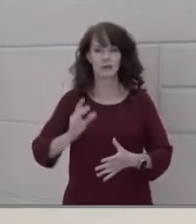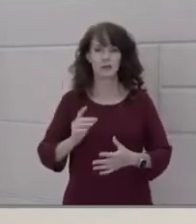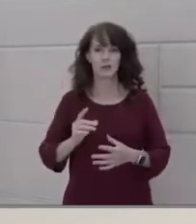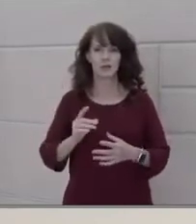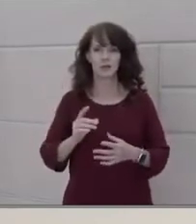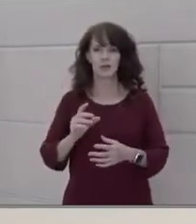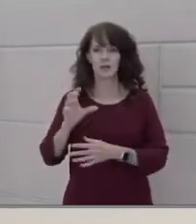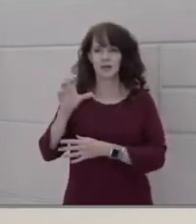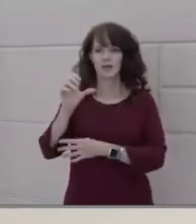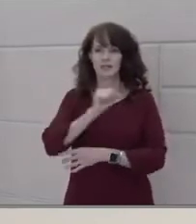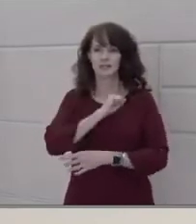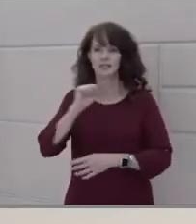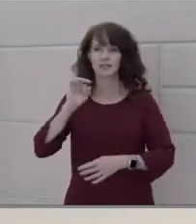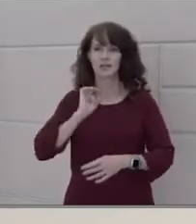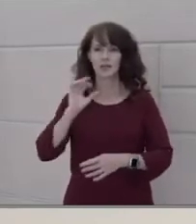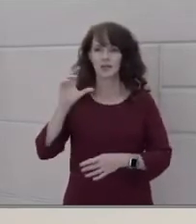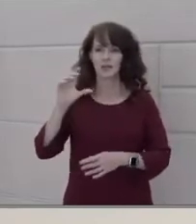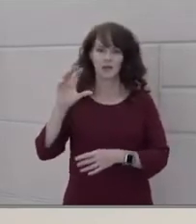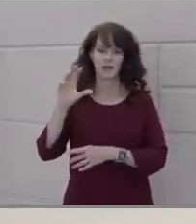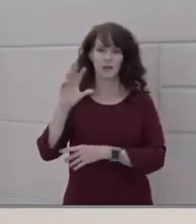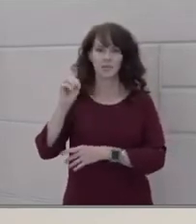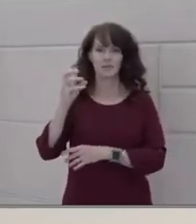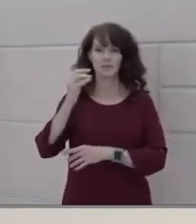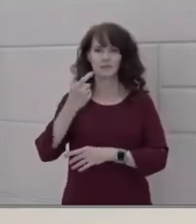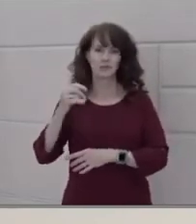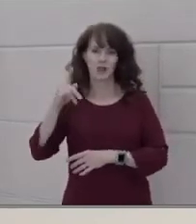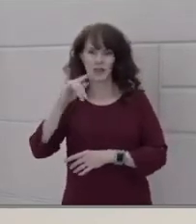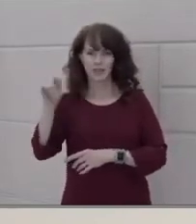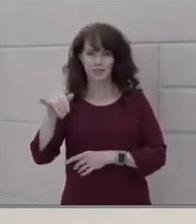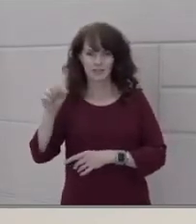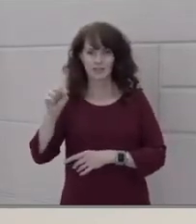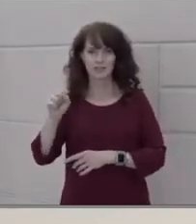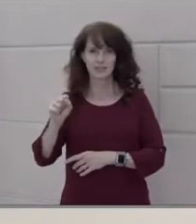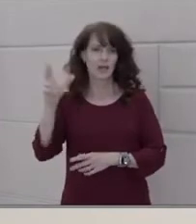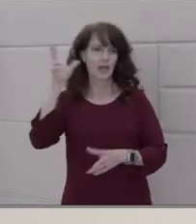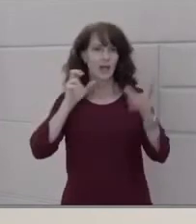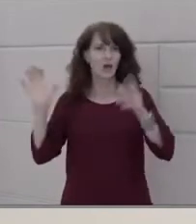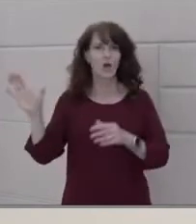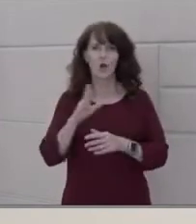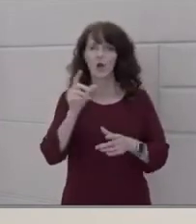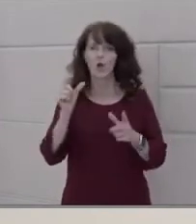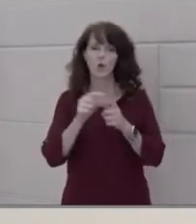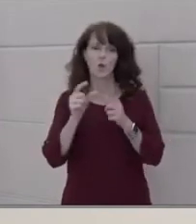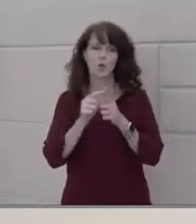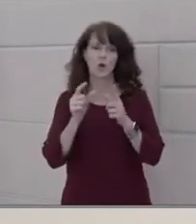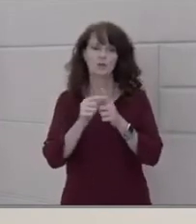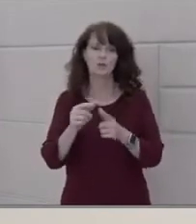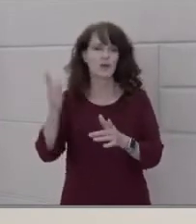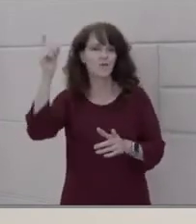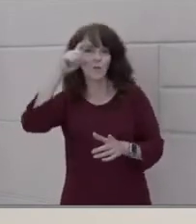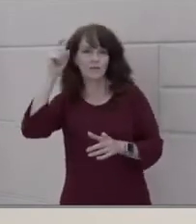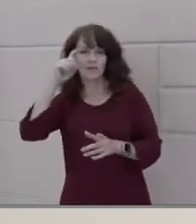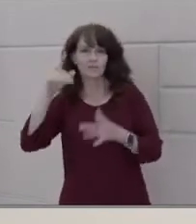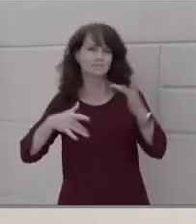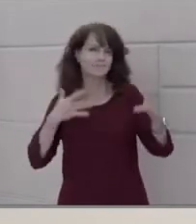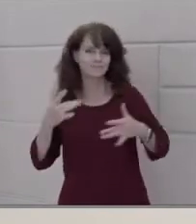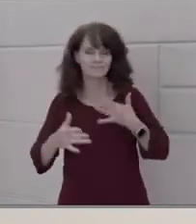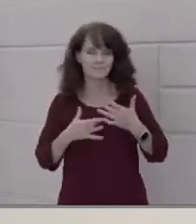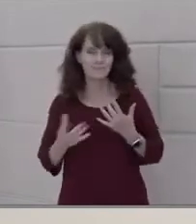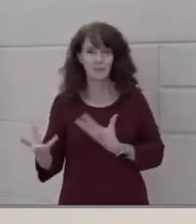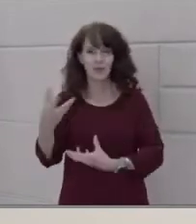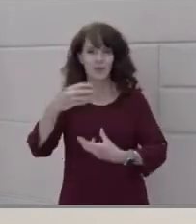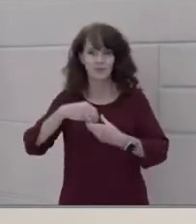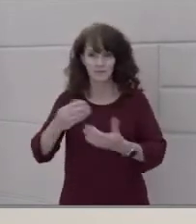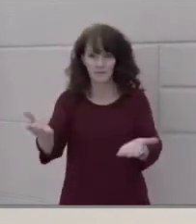only State Senator Lena Gonzalez, and we are thrilled to hear her words of wisdom that she has for us. We invite you all to join